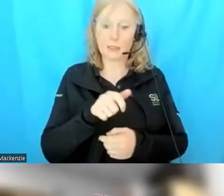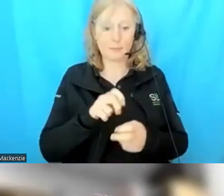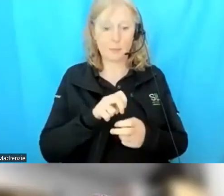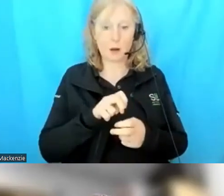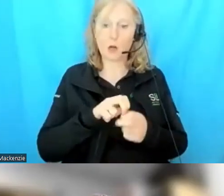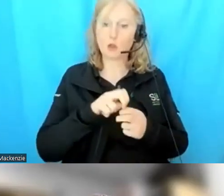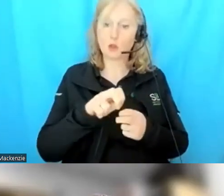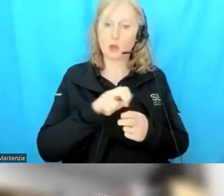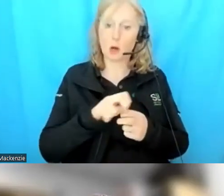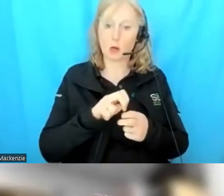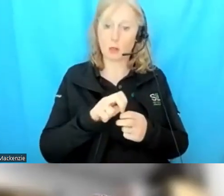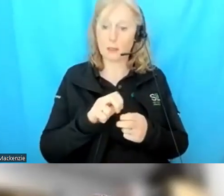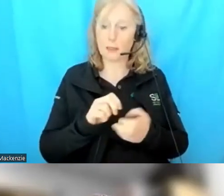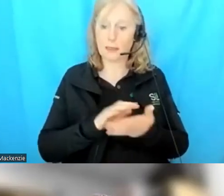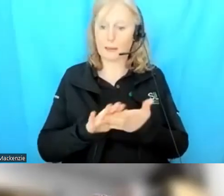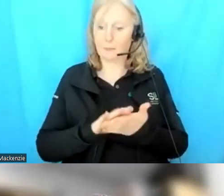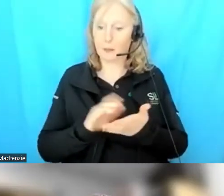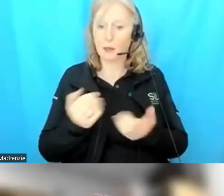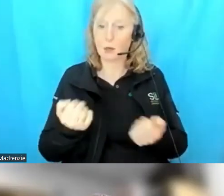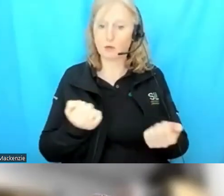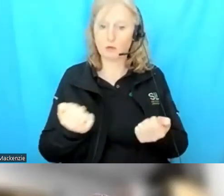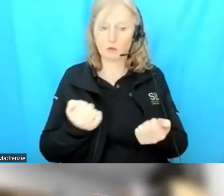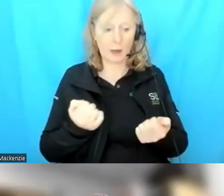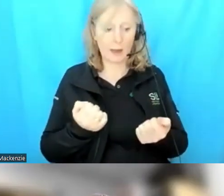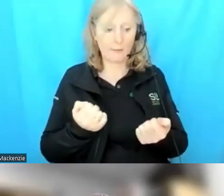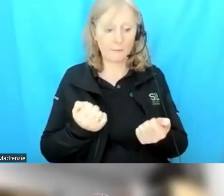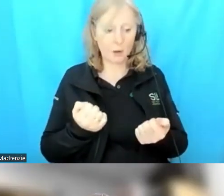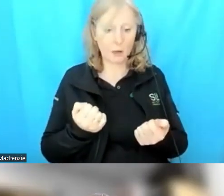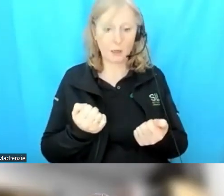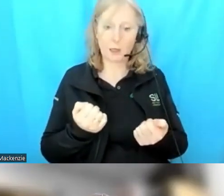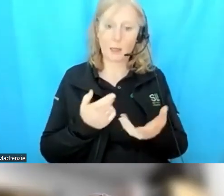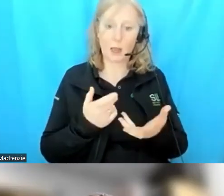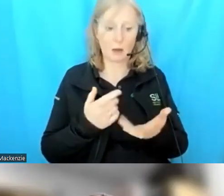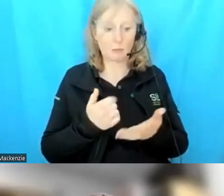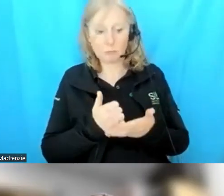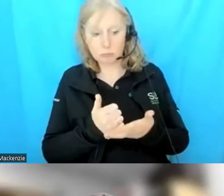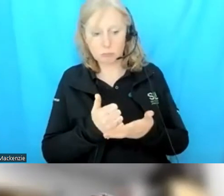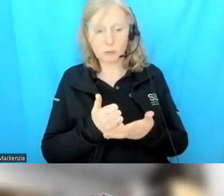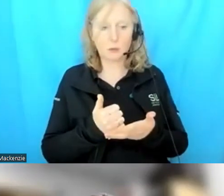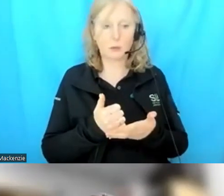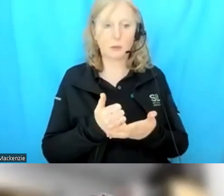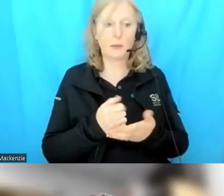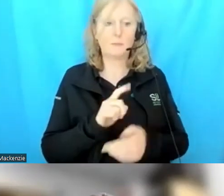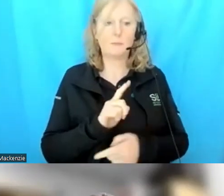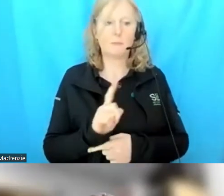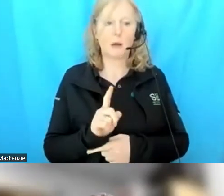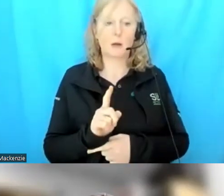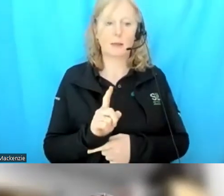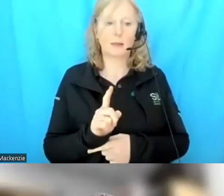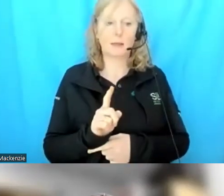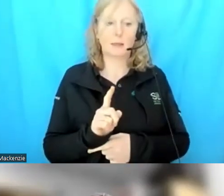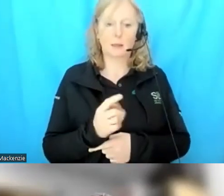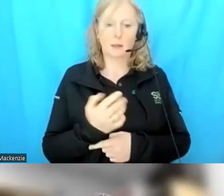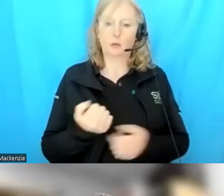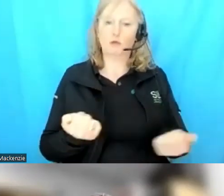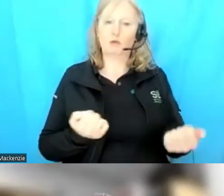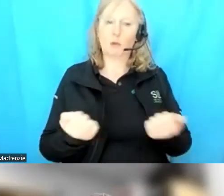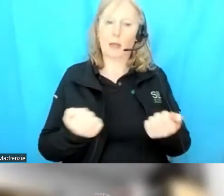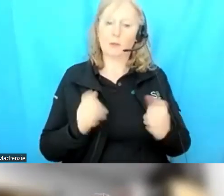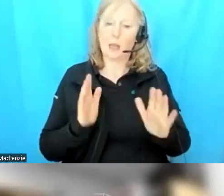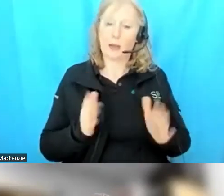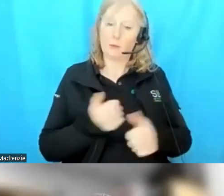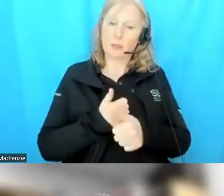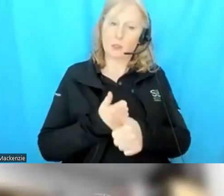can be a part of that. But I think there's a little bit of drivers need to be supported as